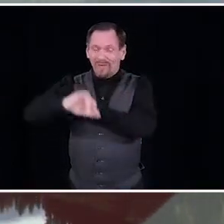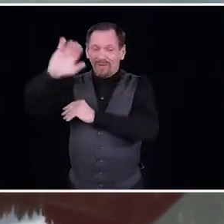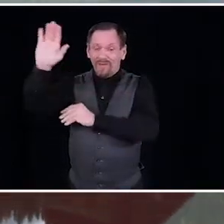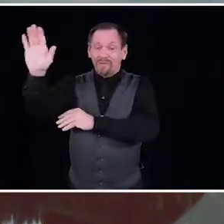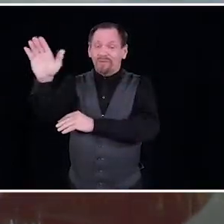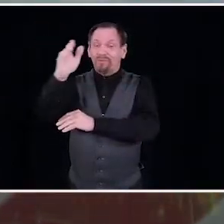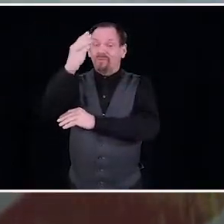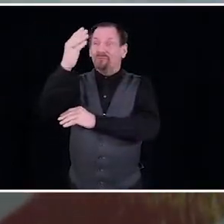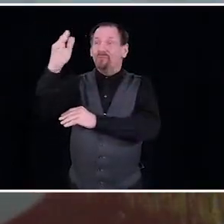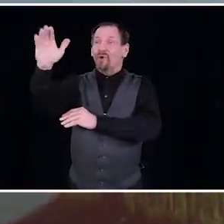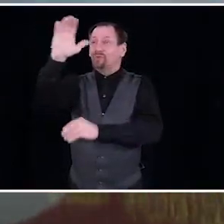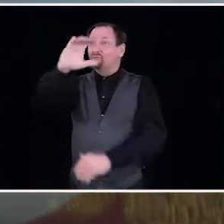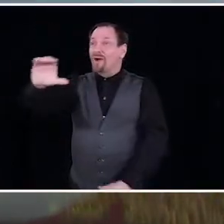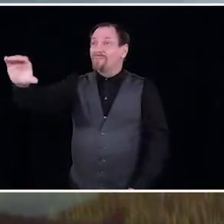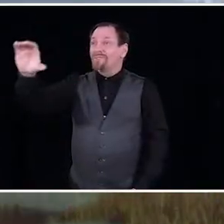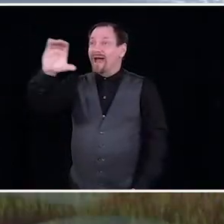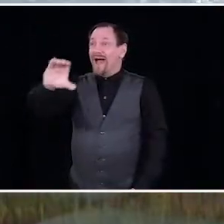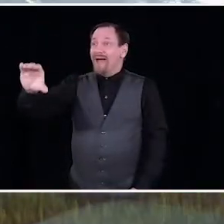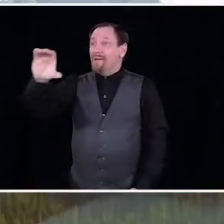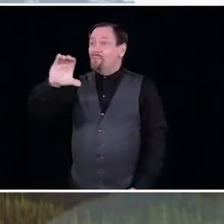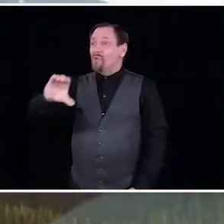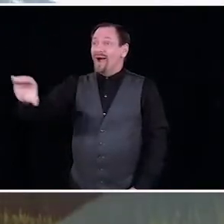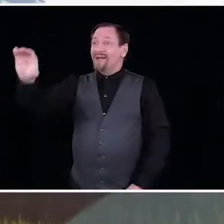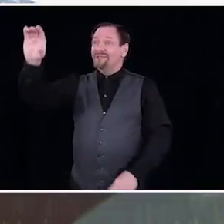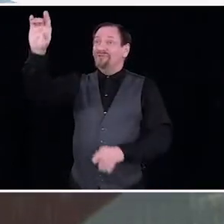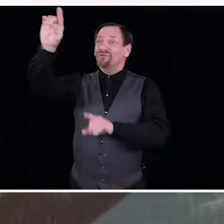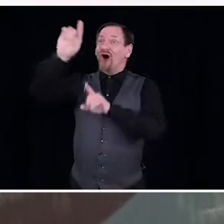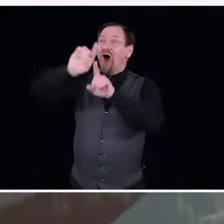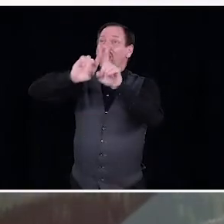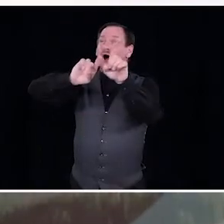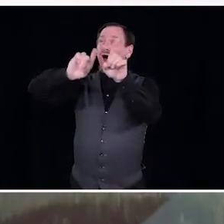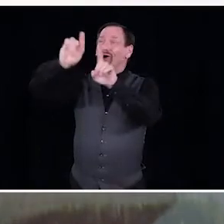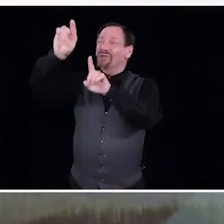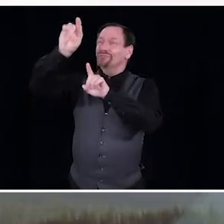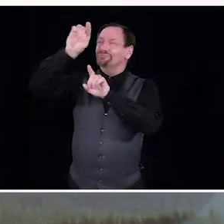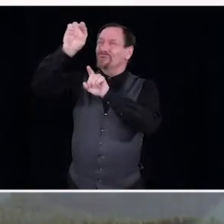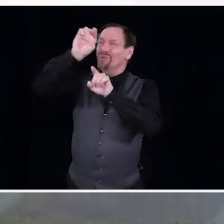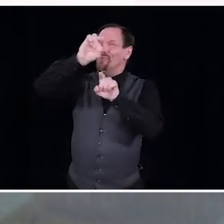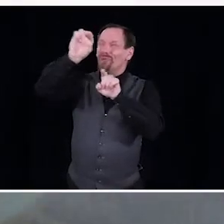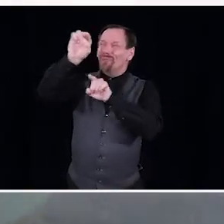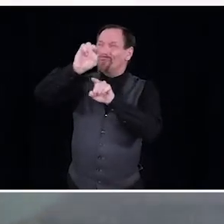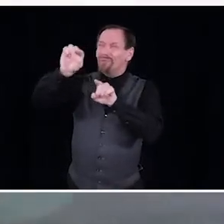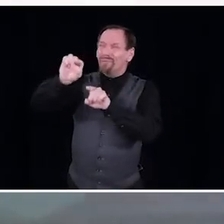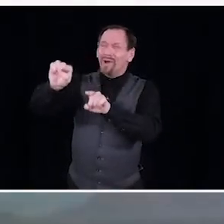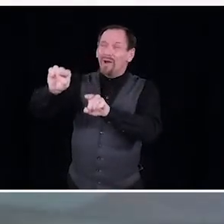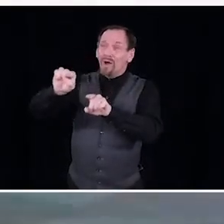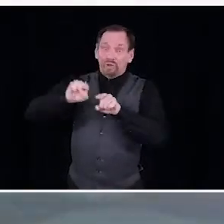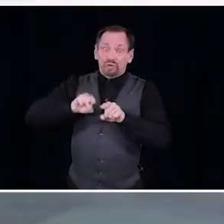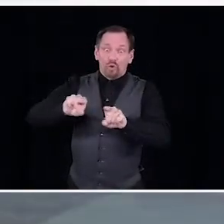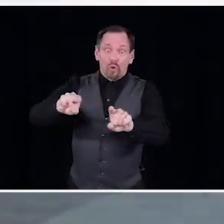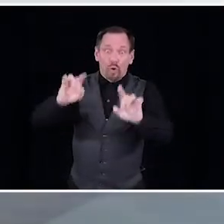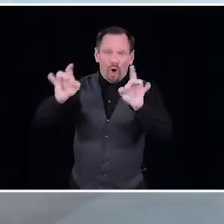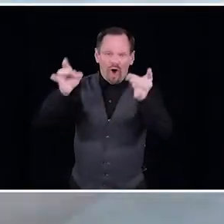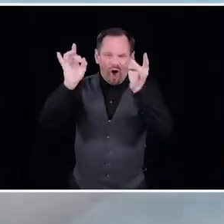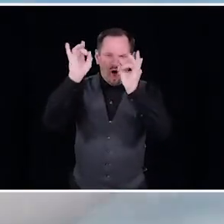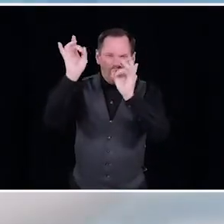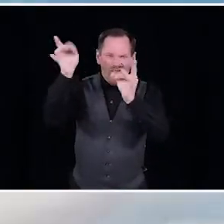last gleaming, whose broad stripes and bright stars through